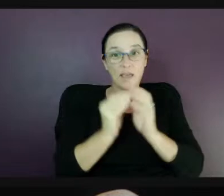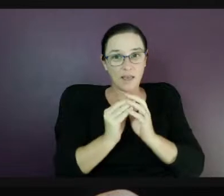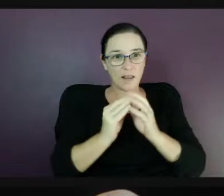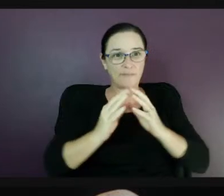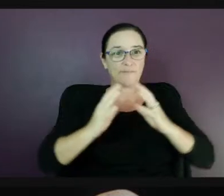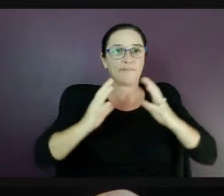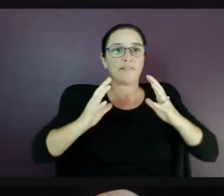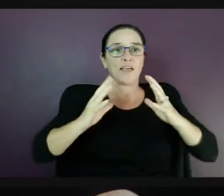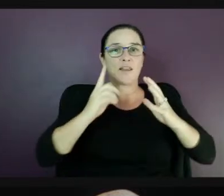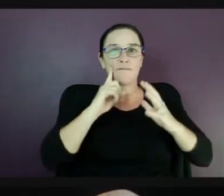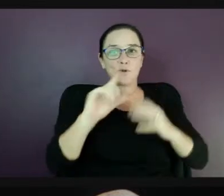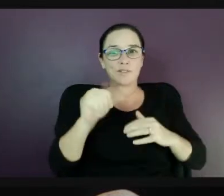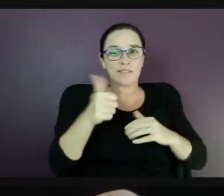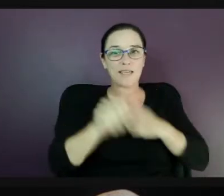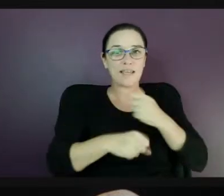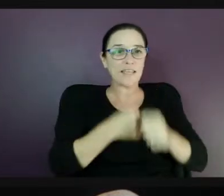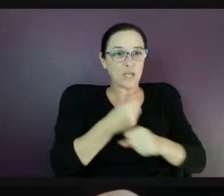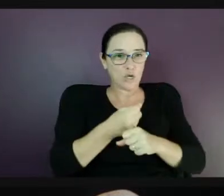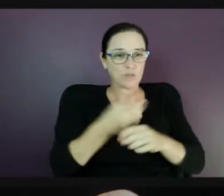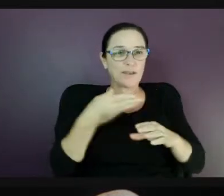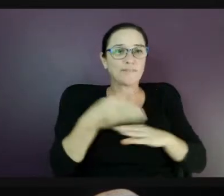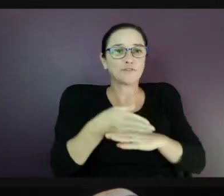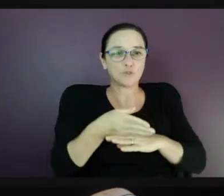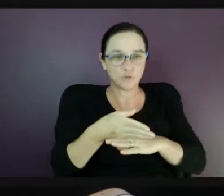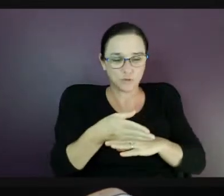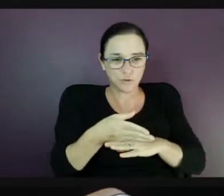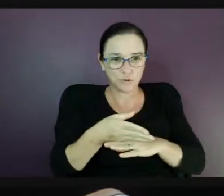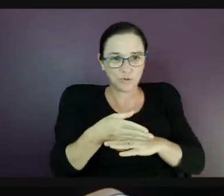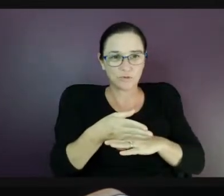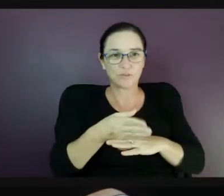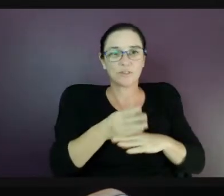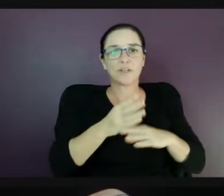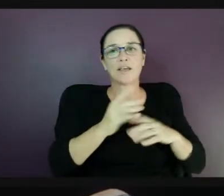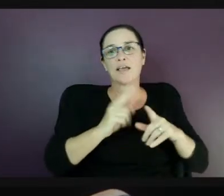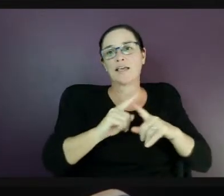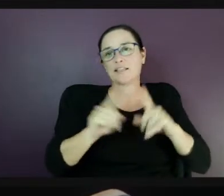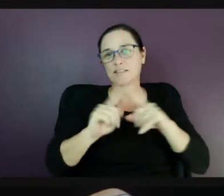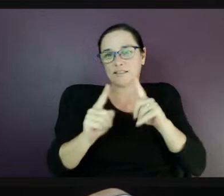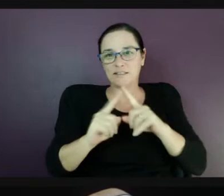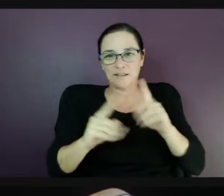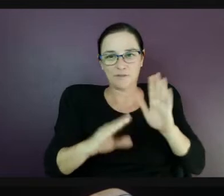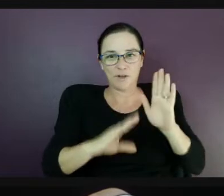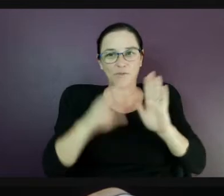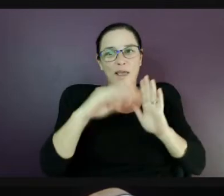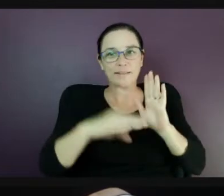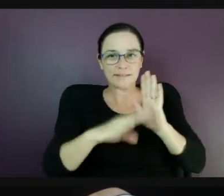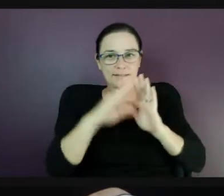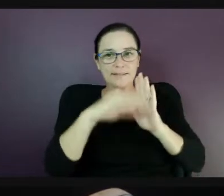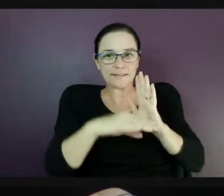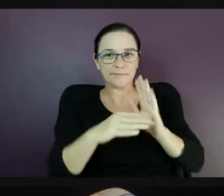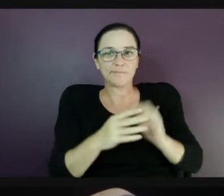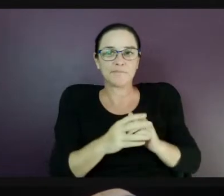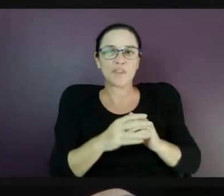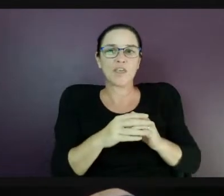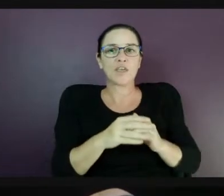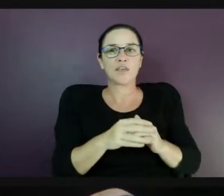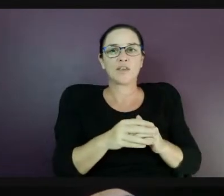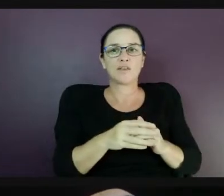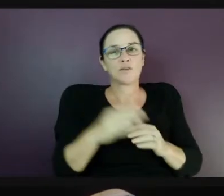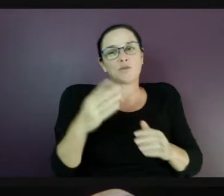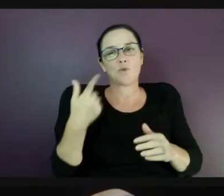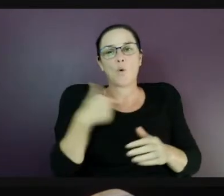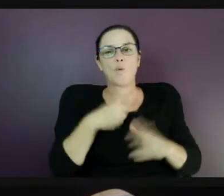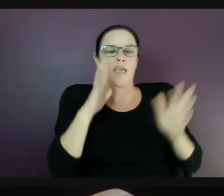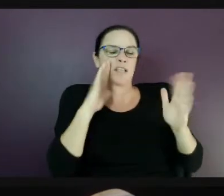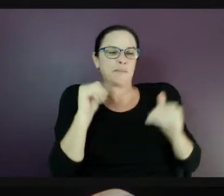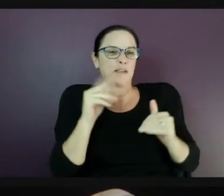about 10 years following that eruption at different various rates here. So all that is normal to expect to see that